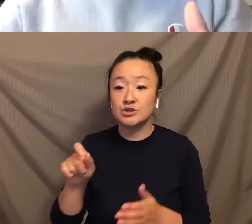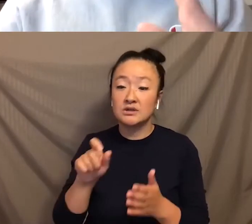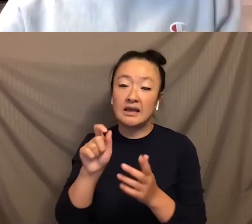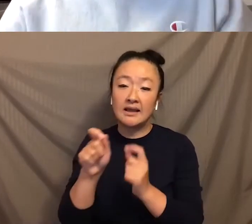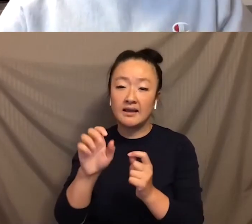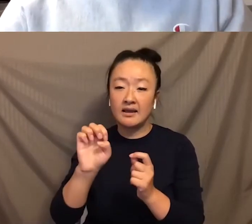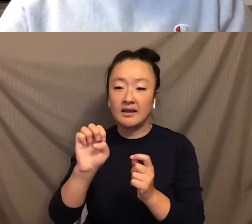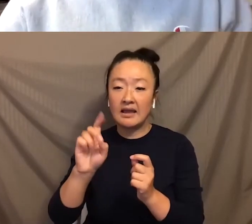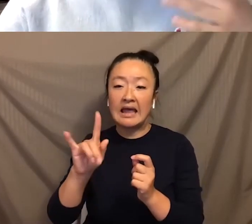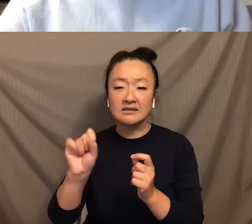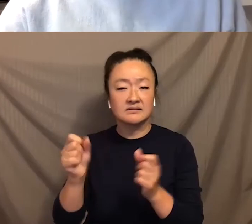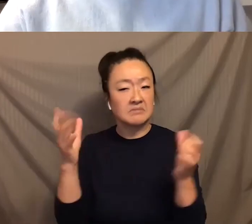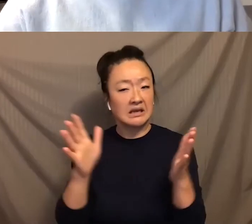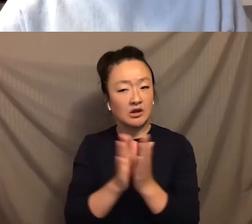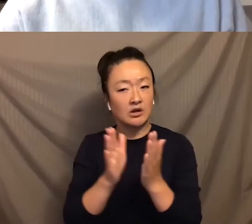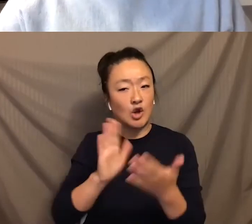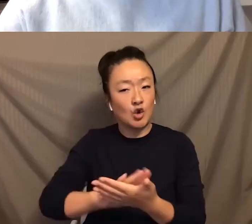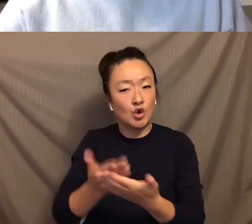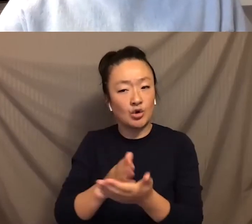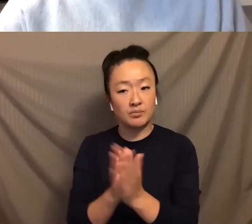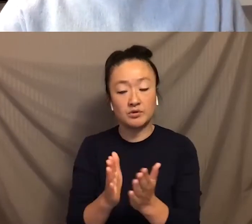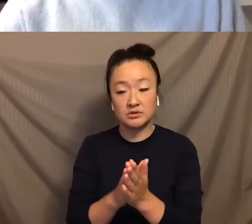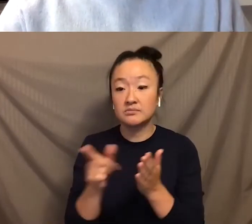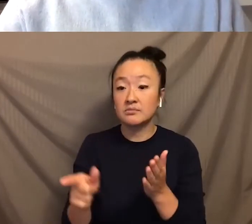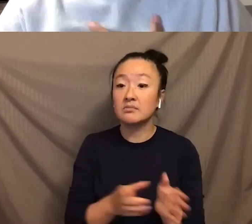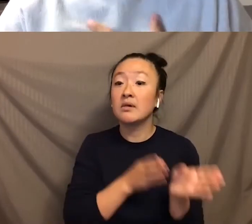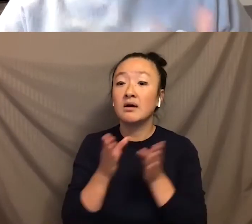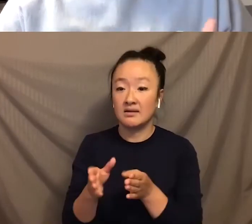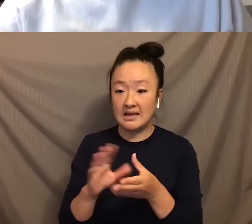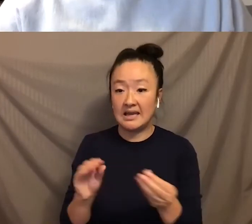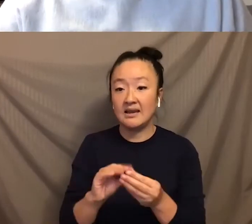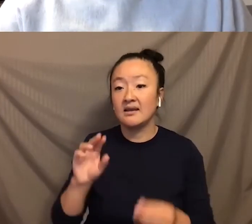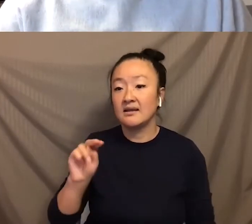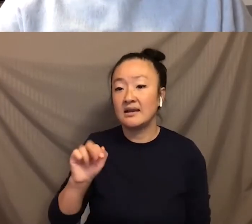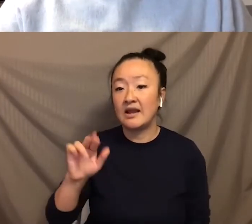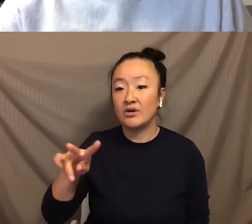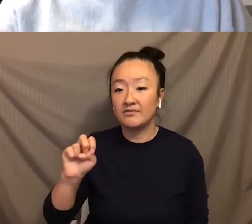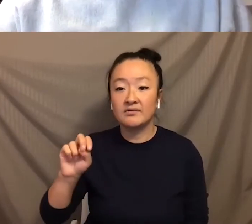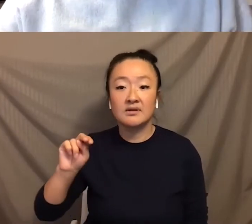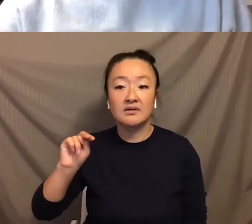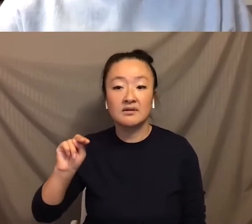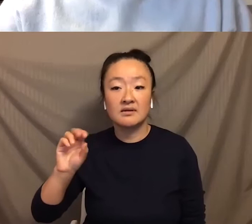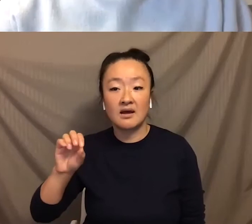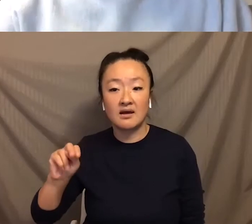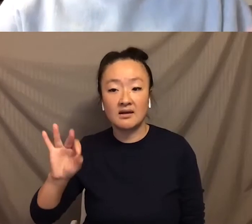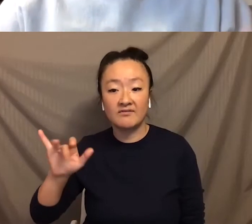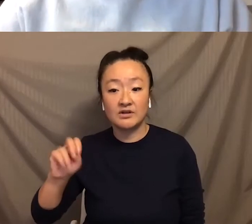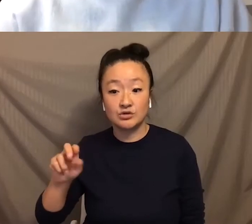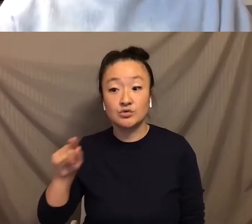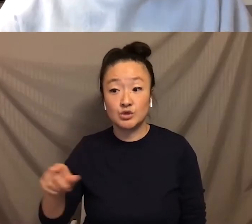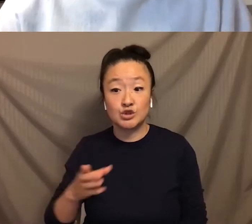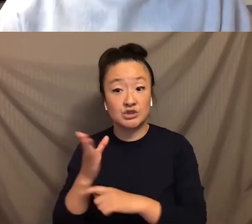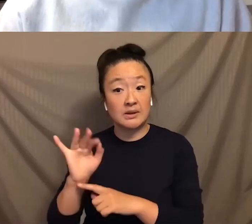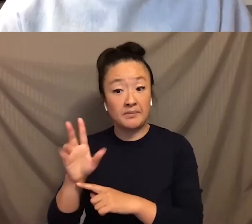a lot of cookbooks, but she also does a lot of narrative nonfiction. And when she bid on my book, I knew I was